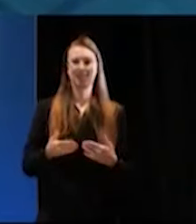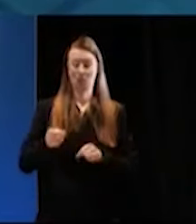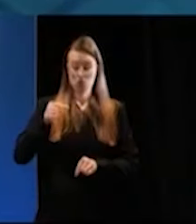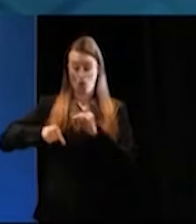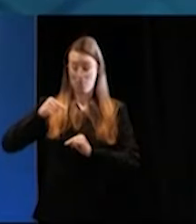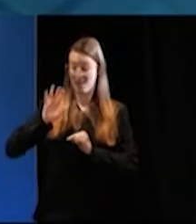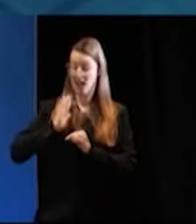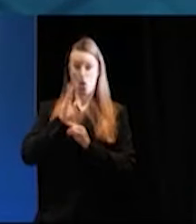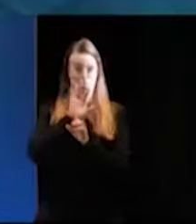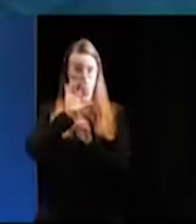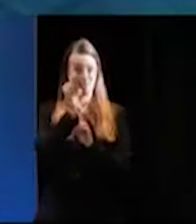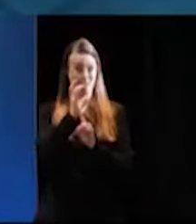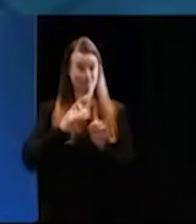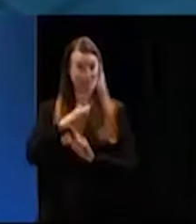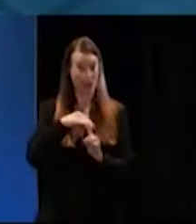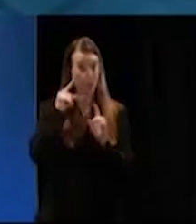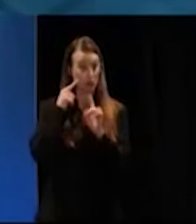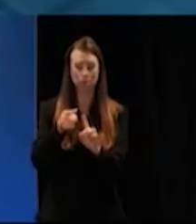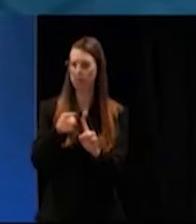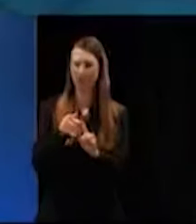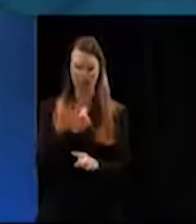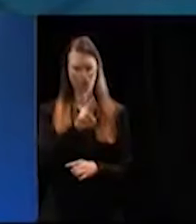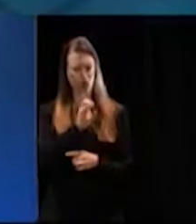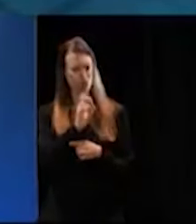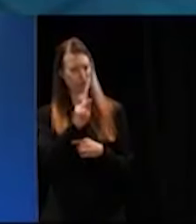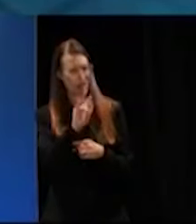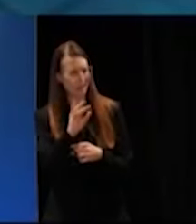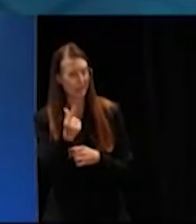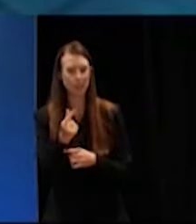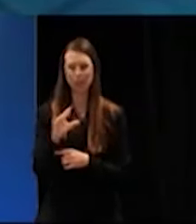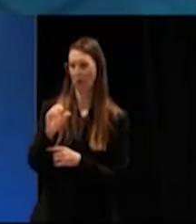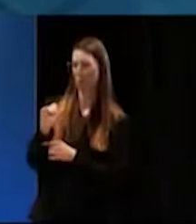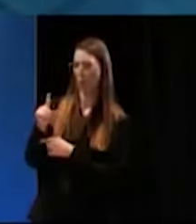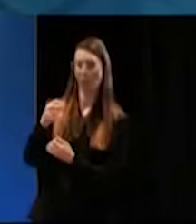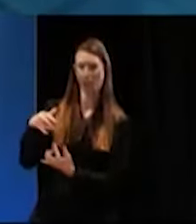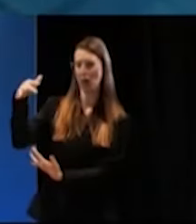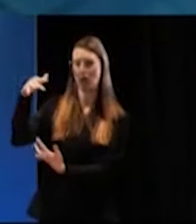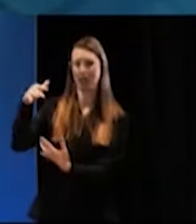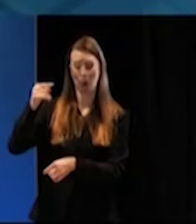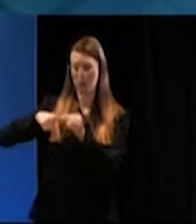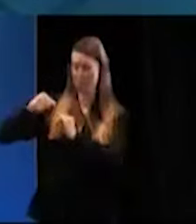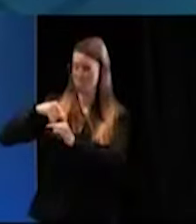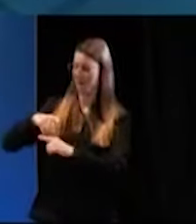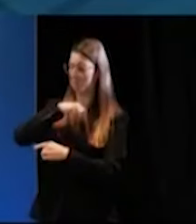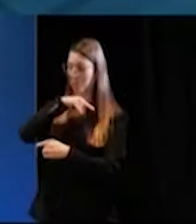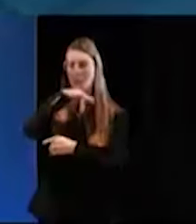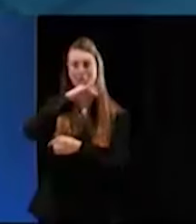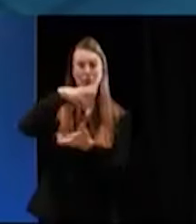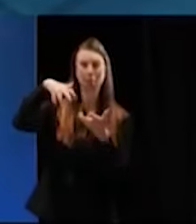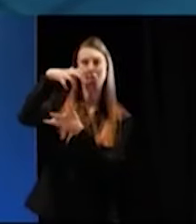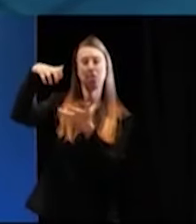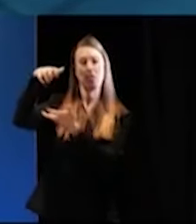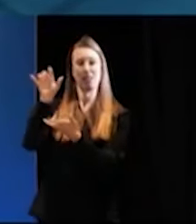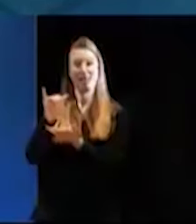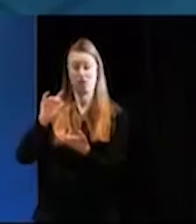goals. We're not fracking. We're not burning coal. We're not going backwards. We're not going back to the polluted skies of my